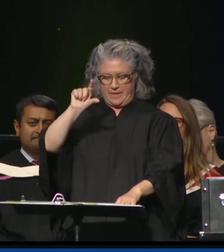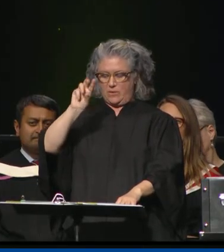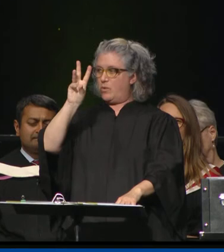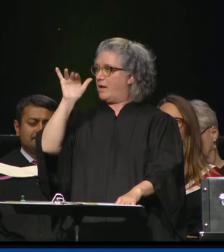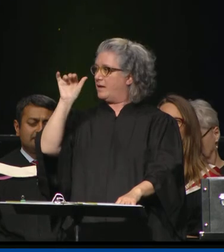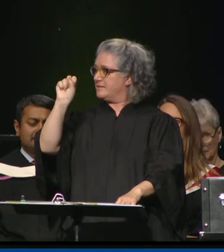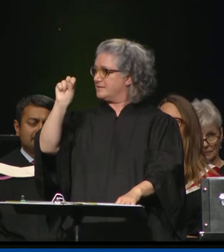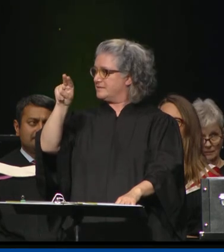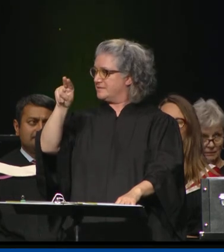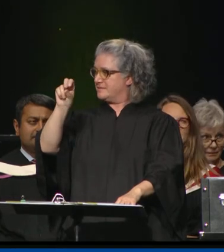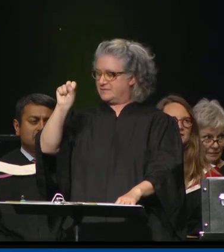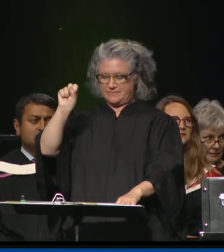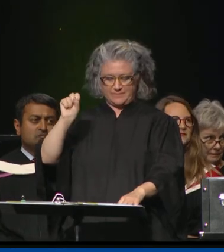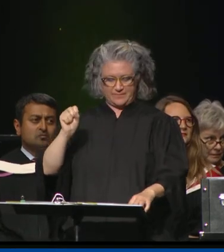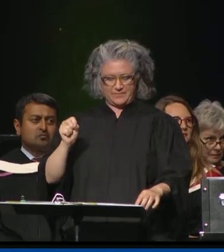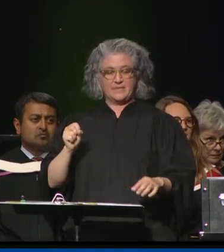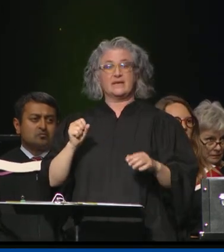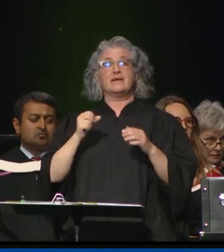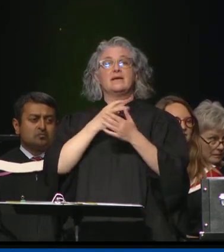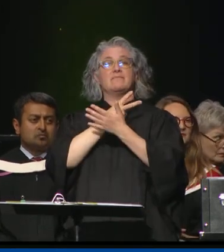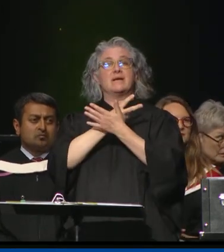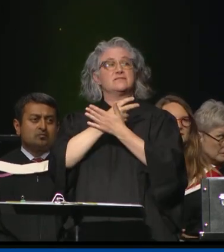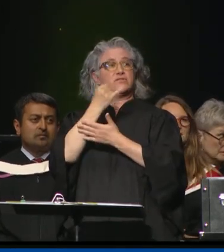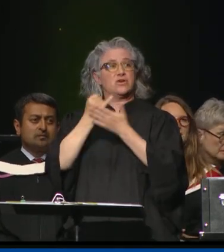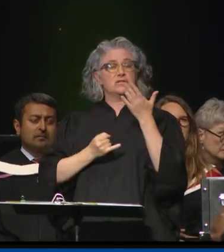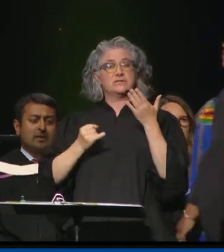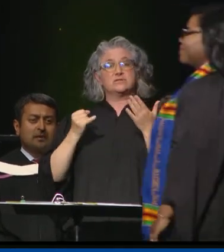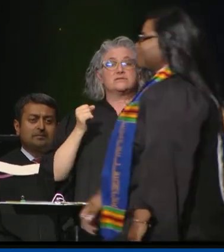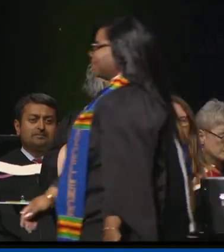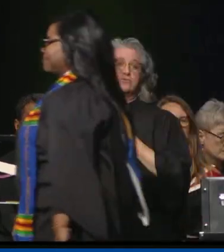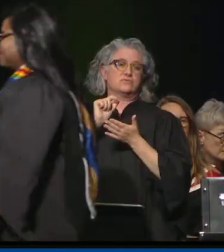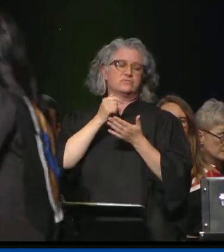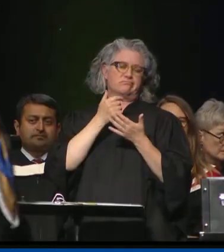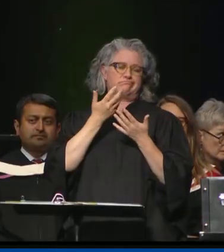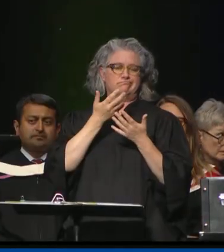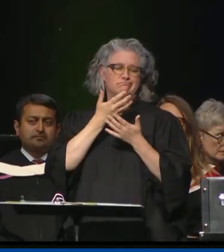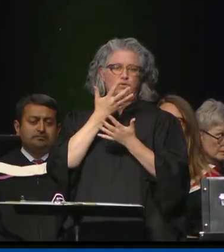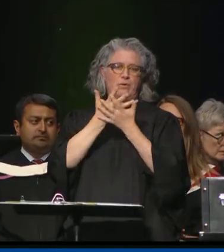Master of Arts, Criminology and Social Justice, Kay Tracy.